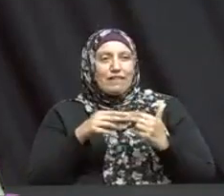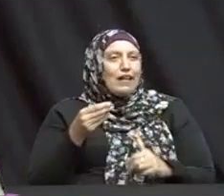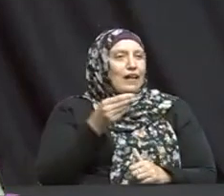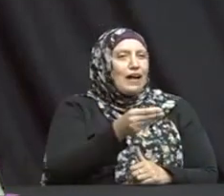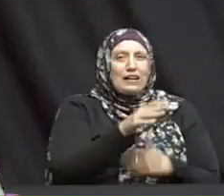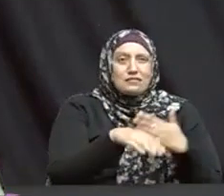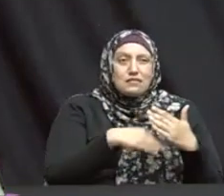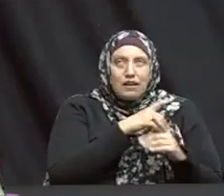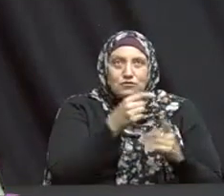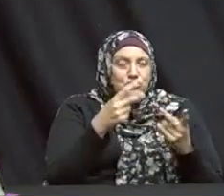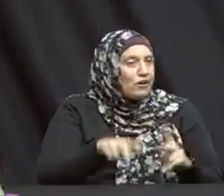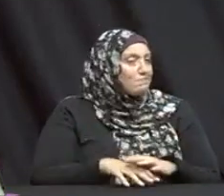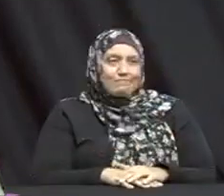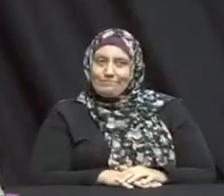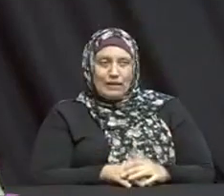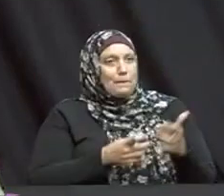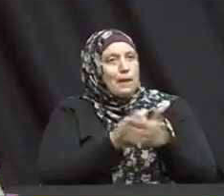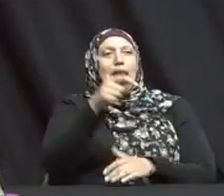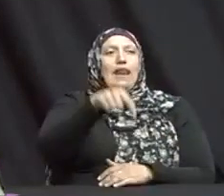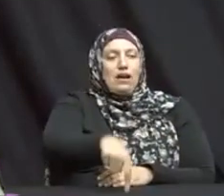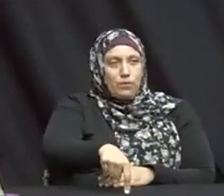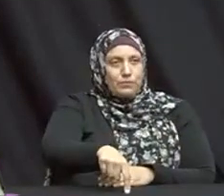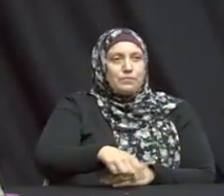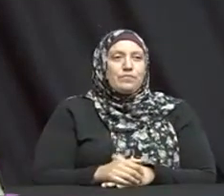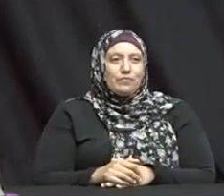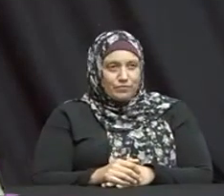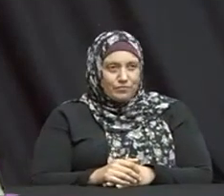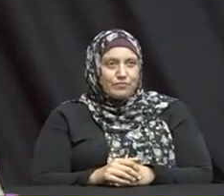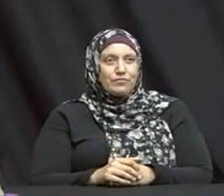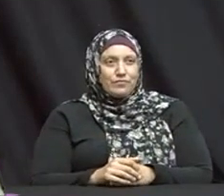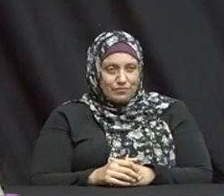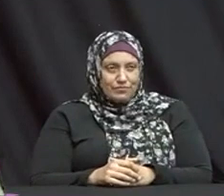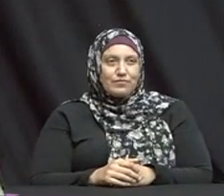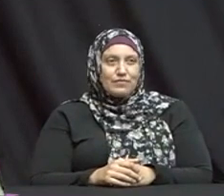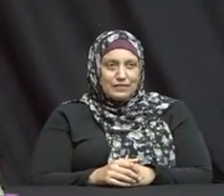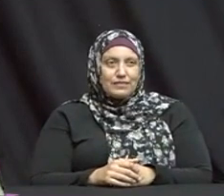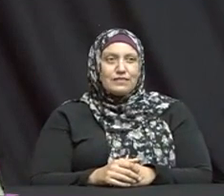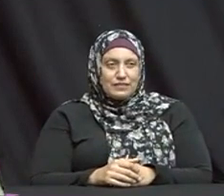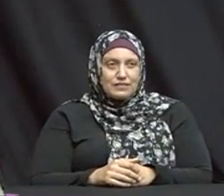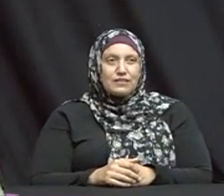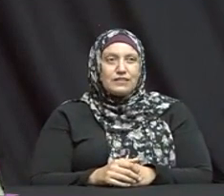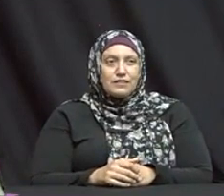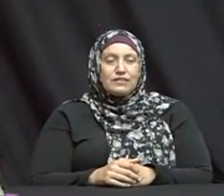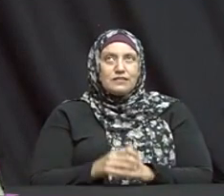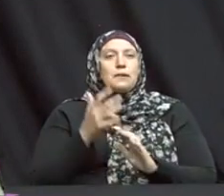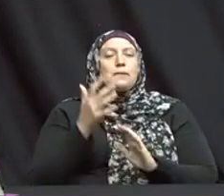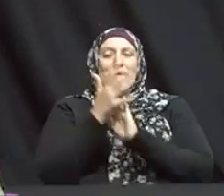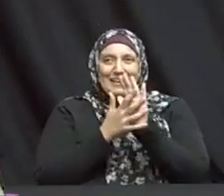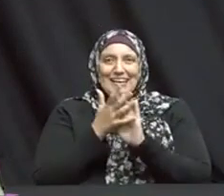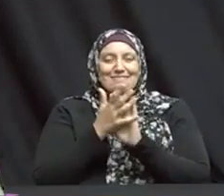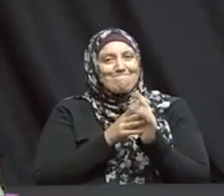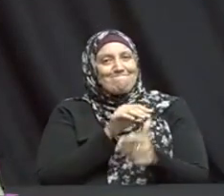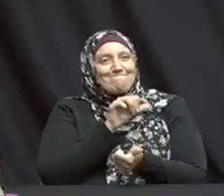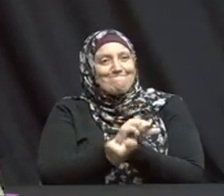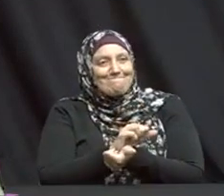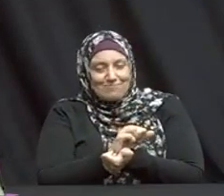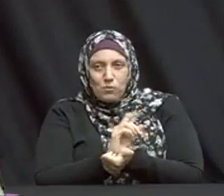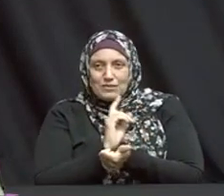And that's really an impediment to these arrangements. I think, like, just going back to what Sheikh said last week, which